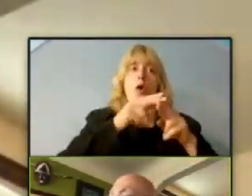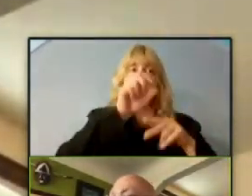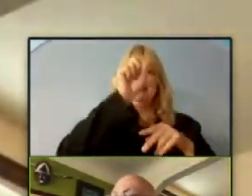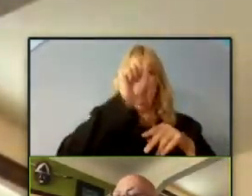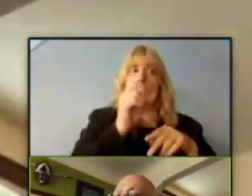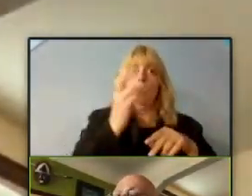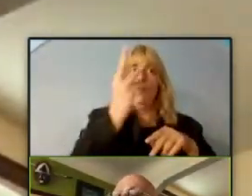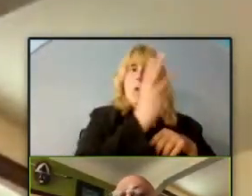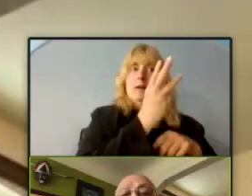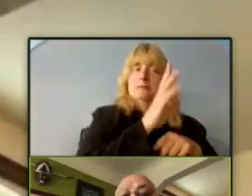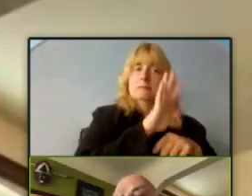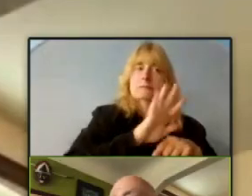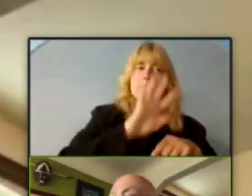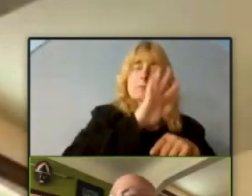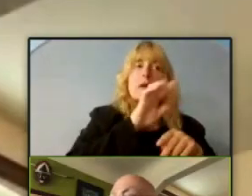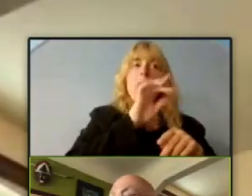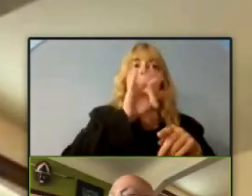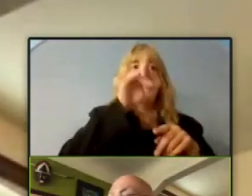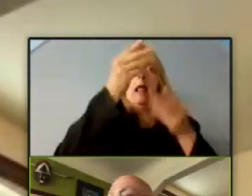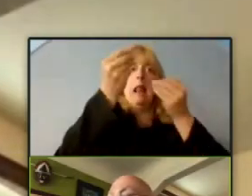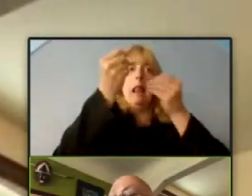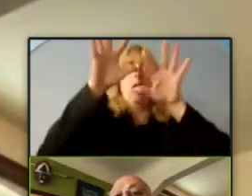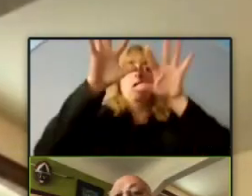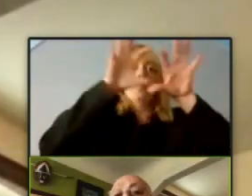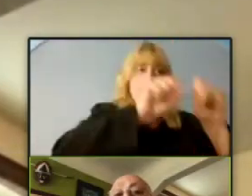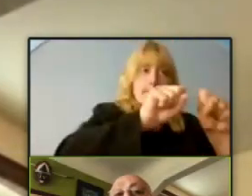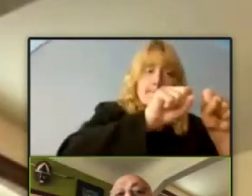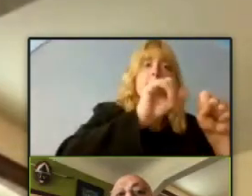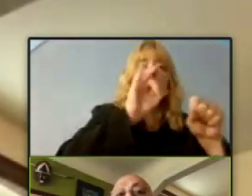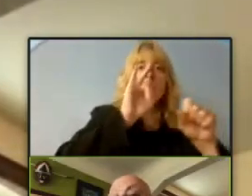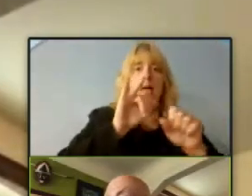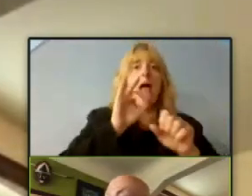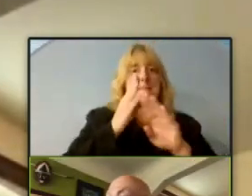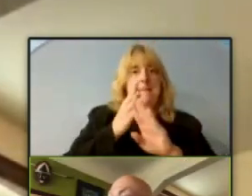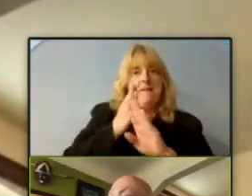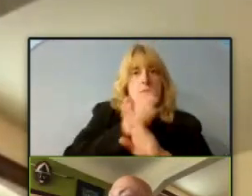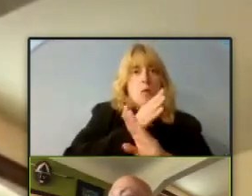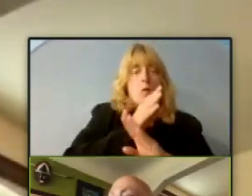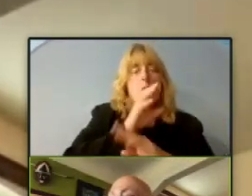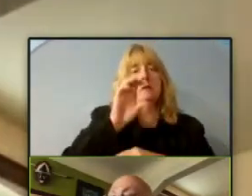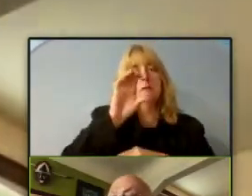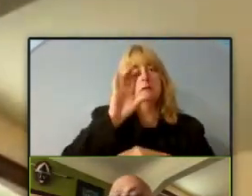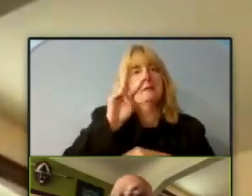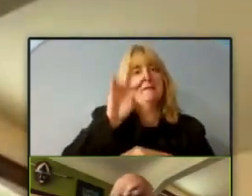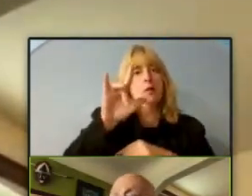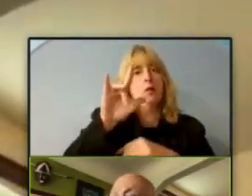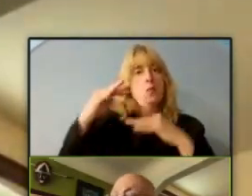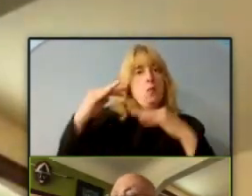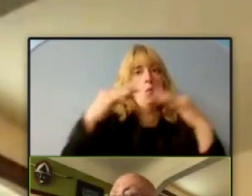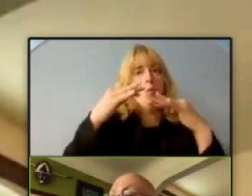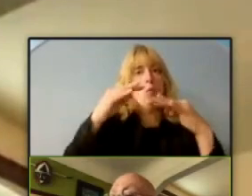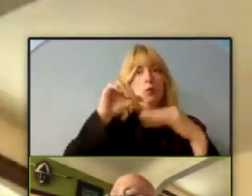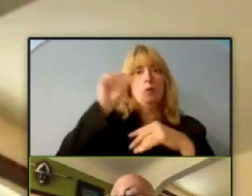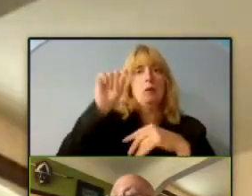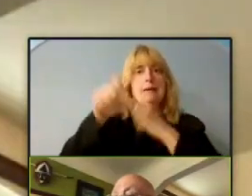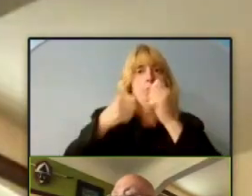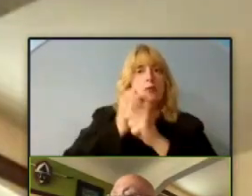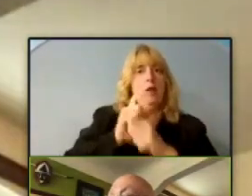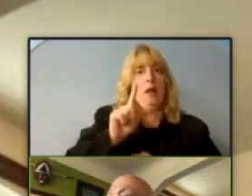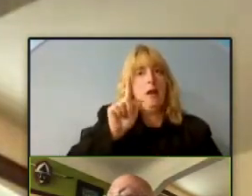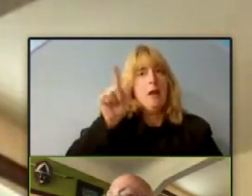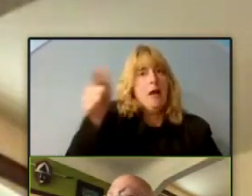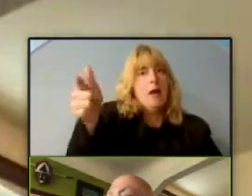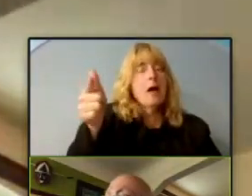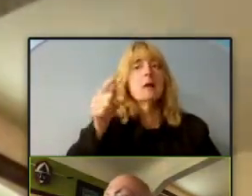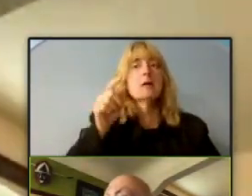grab, was a direct prelude to the Civil War 20 years later. That slave owners grabbed more territory